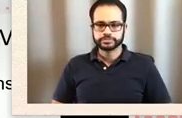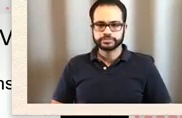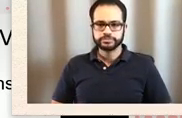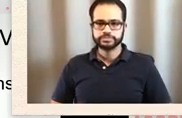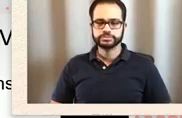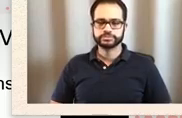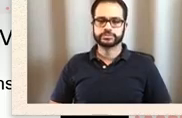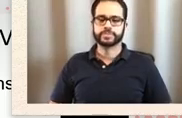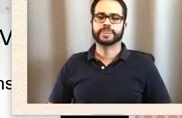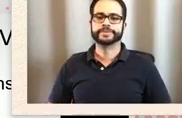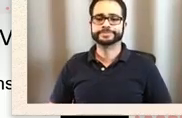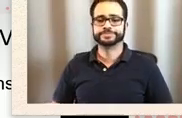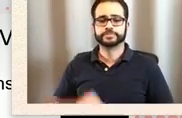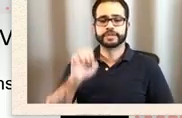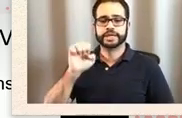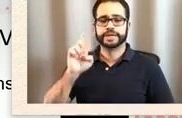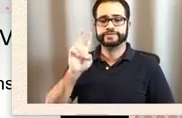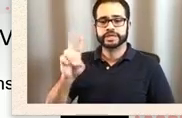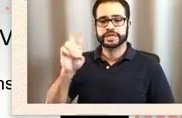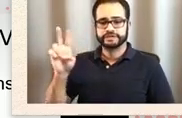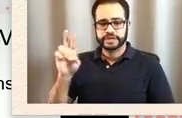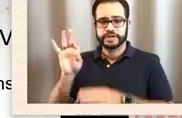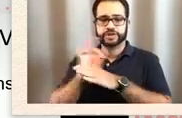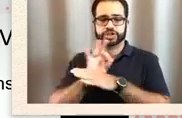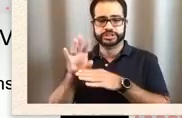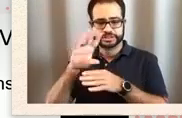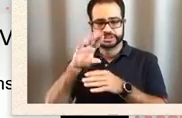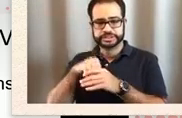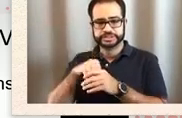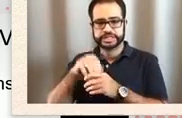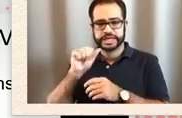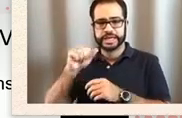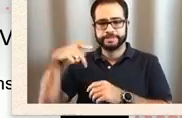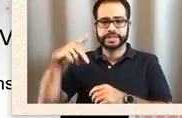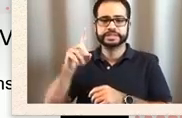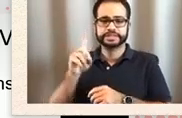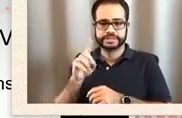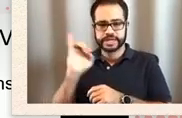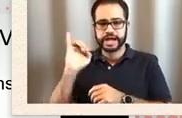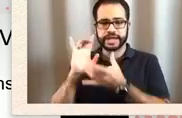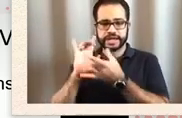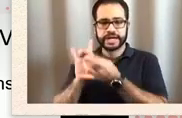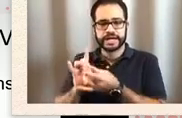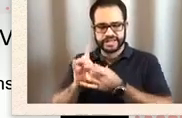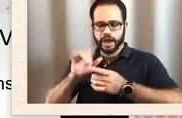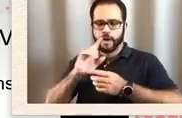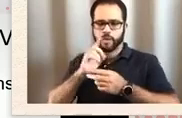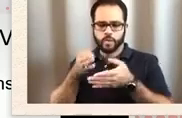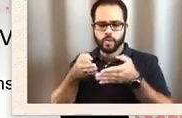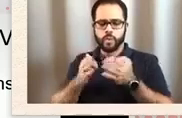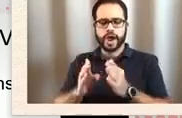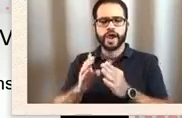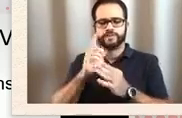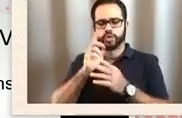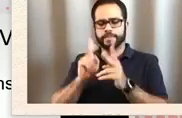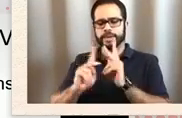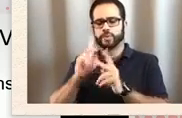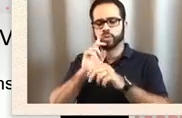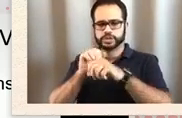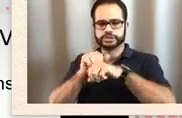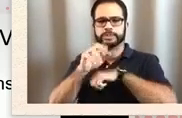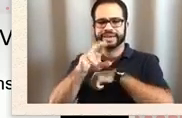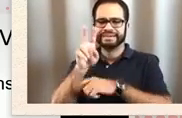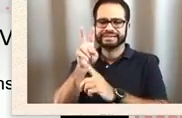The EVV functionality in APD iConnect will become the method that providers will use to submit claims for the respite and personal